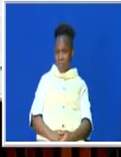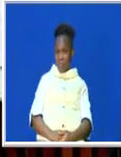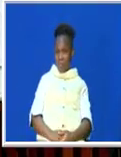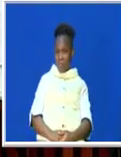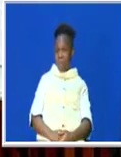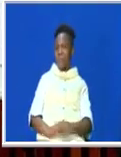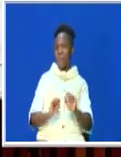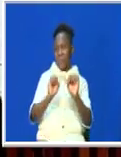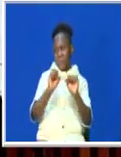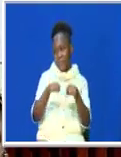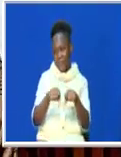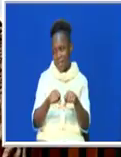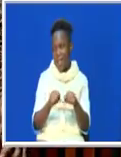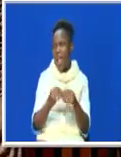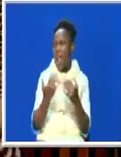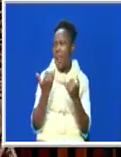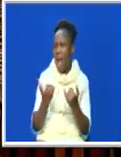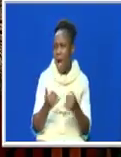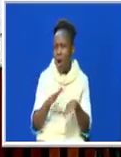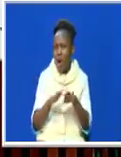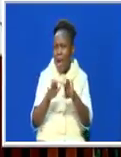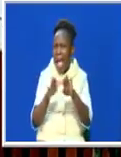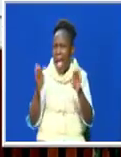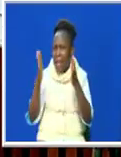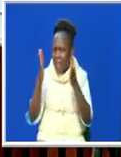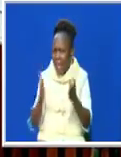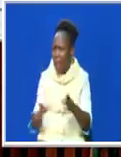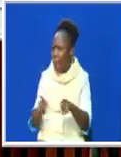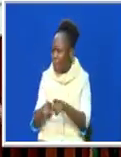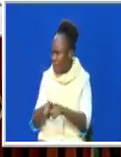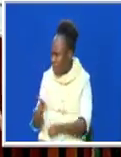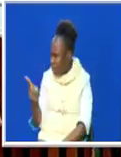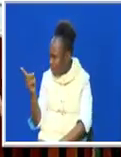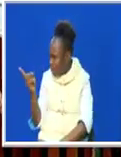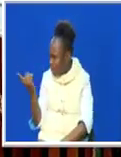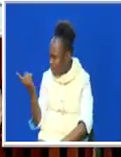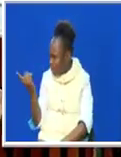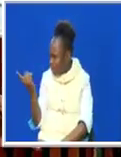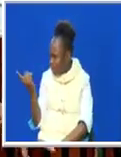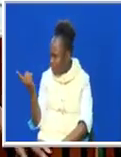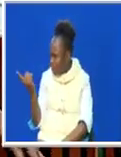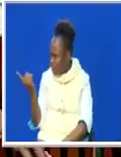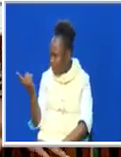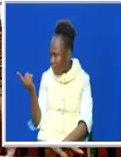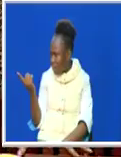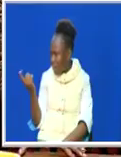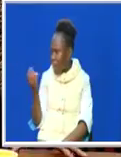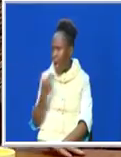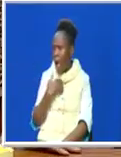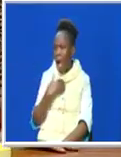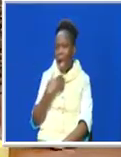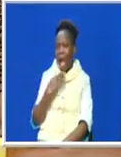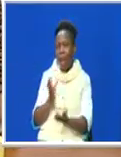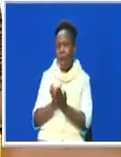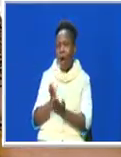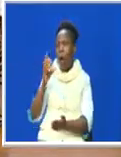Now, on my table here too, I have some bottles.